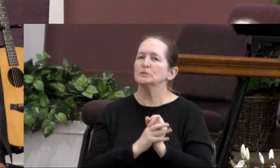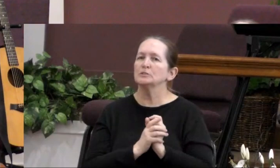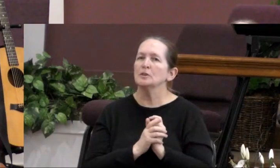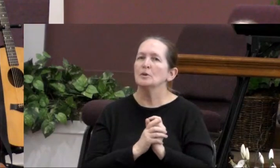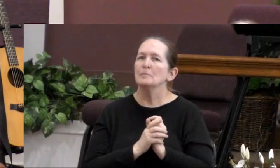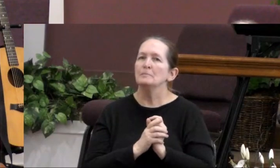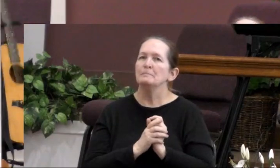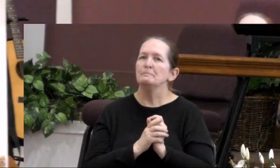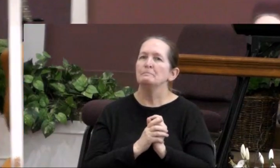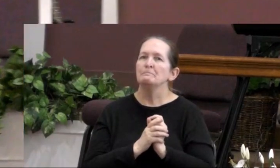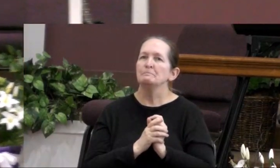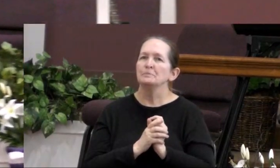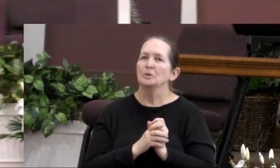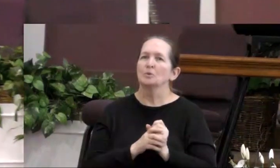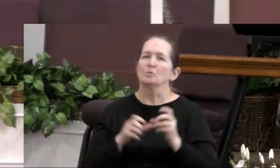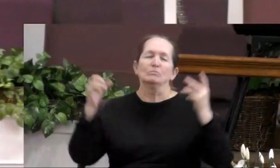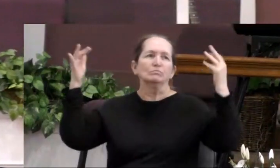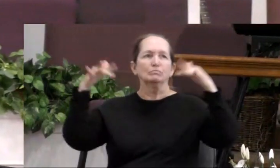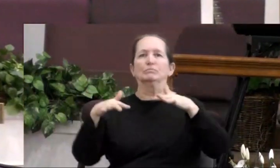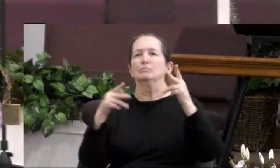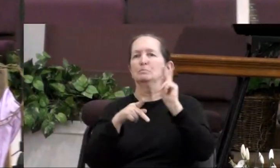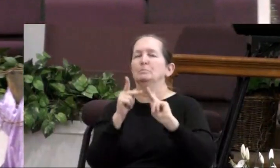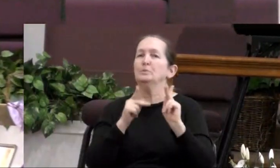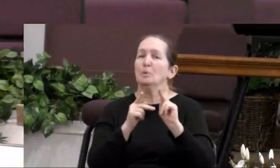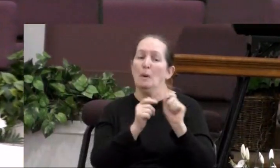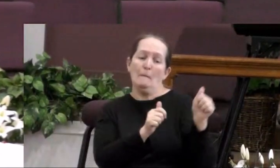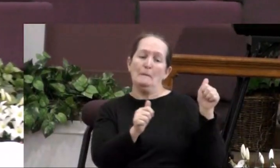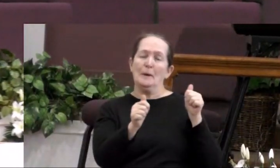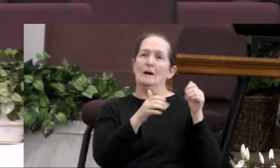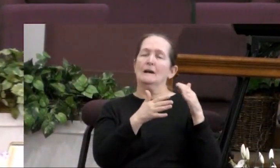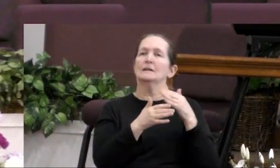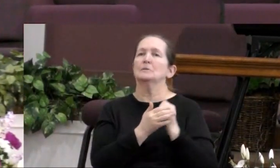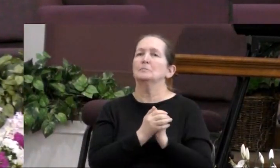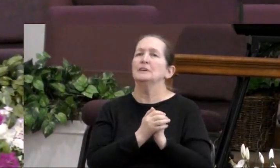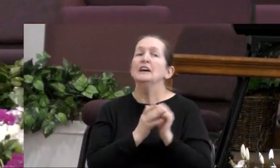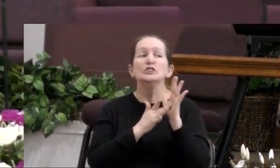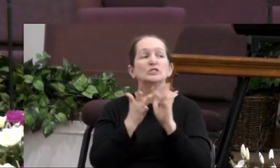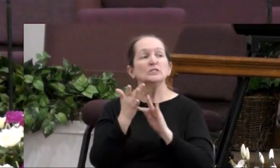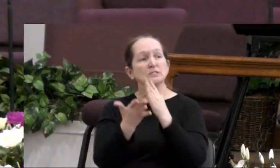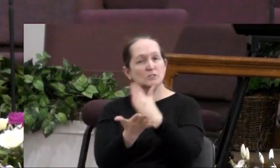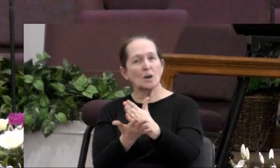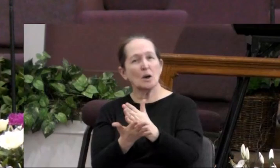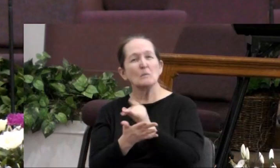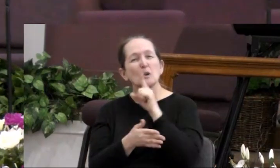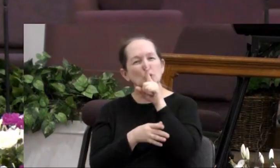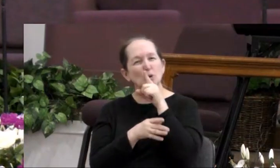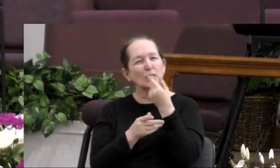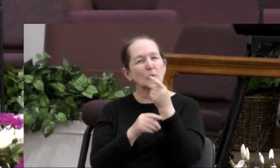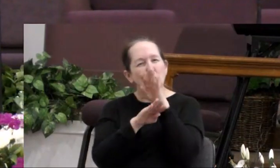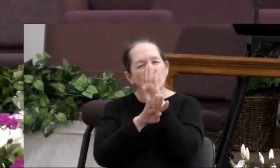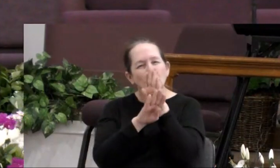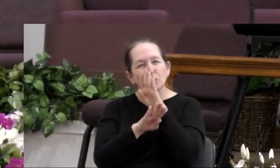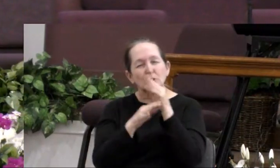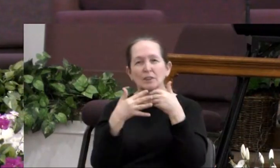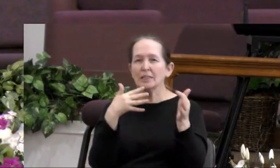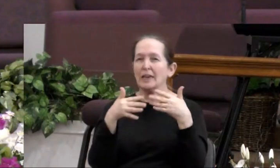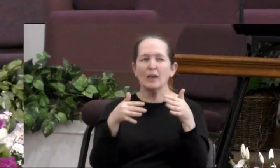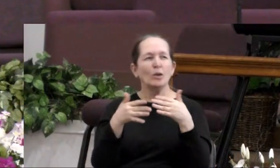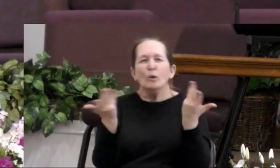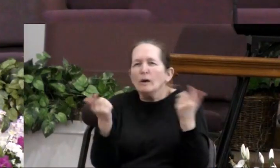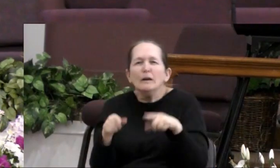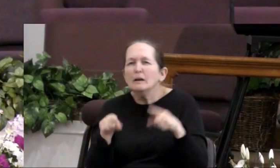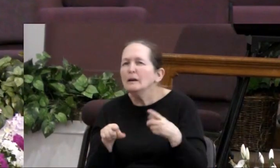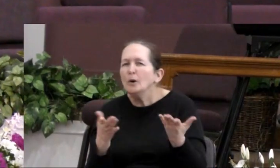And there's a crowd behind him, and now Jesus has stopped, and so I'm sure there's a little bit of frustration back at the gate of what's going